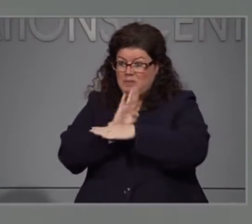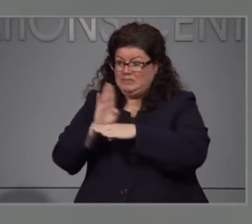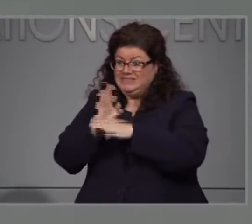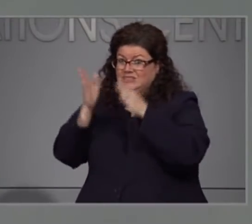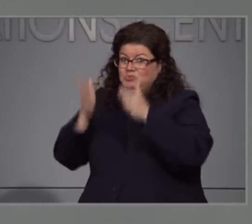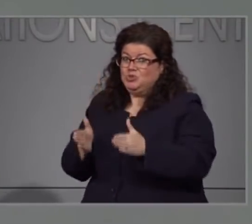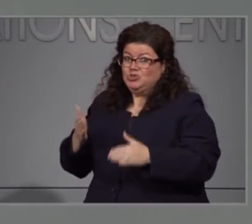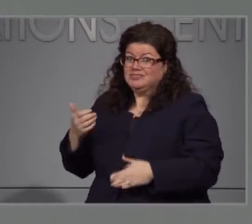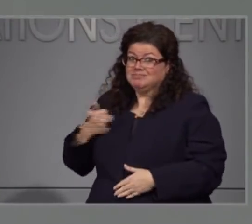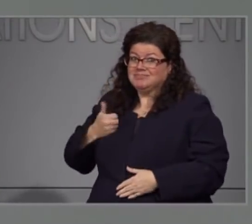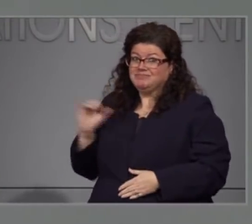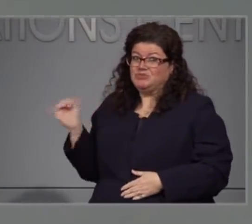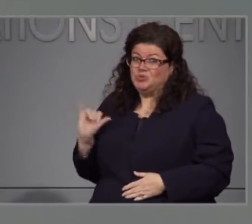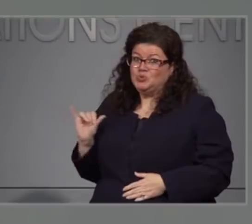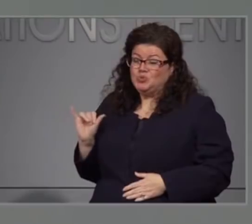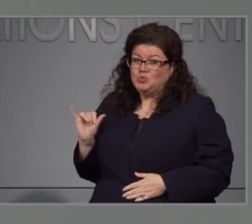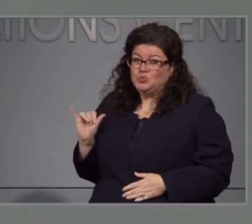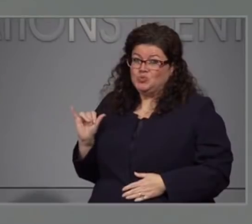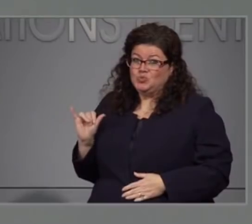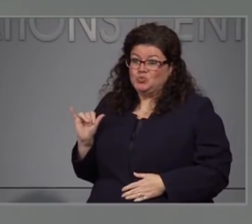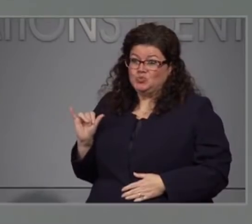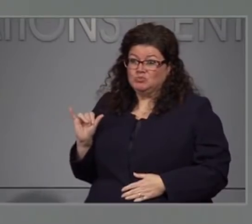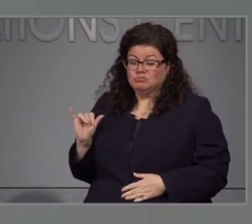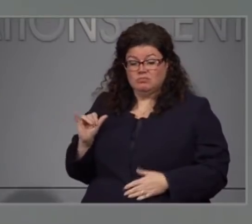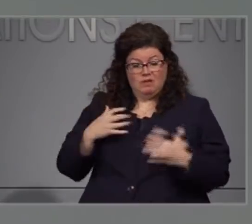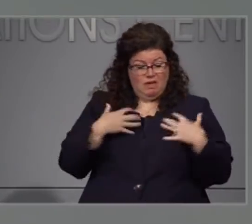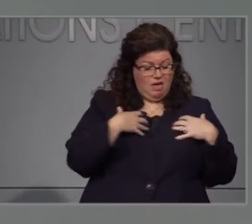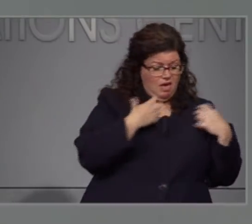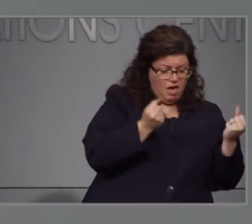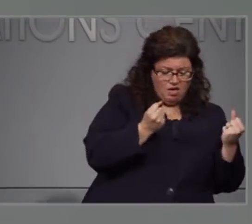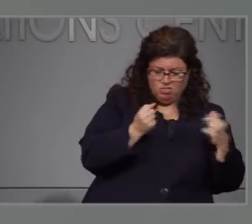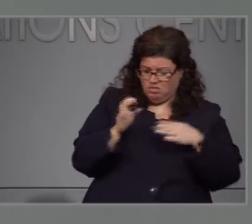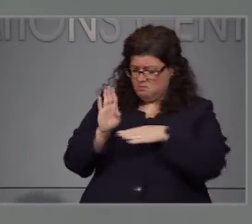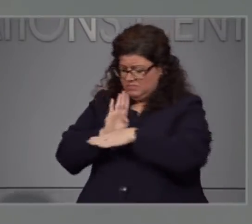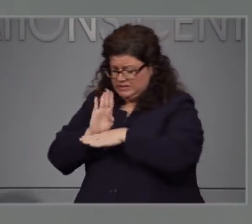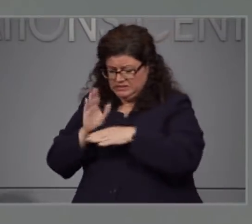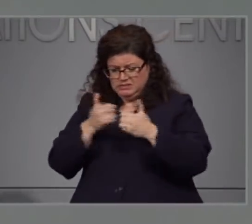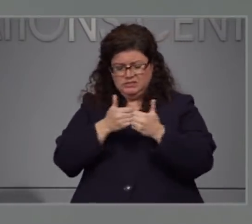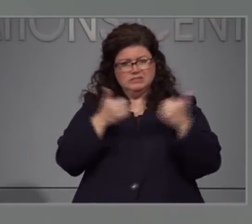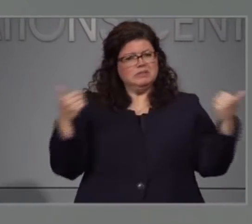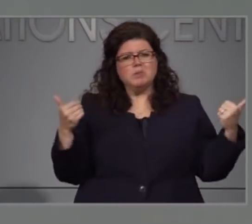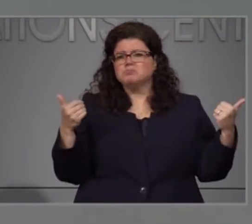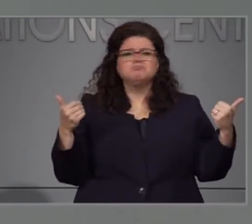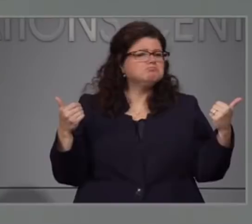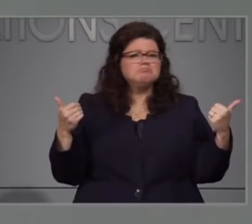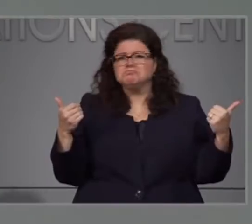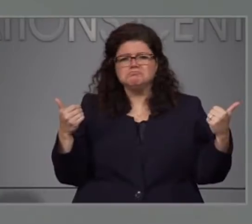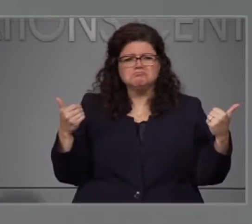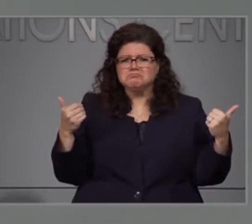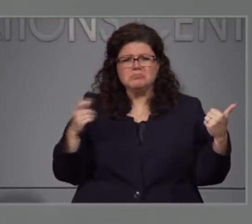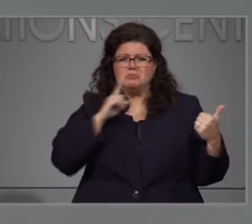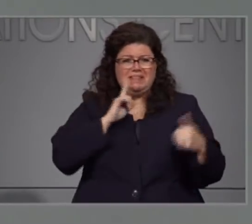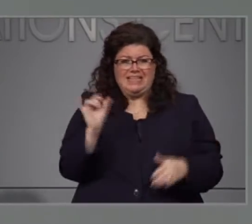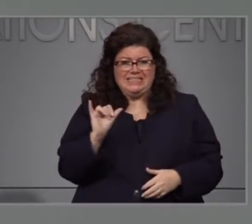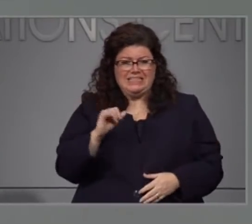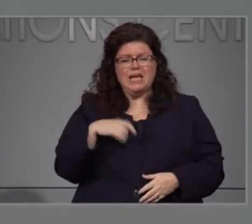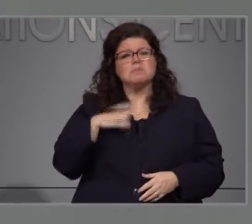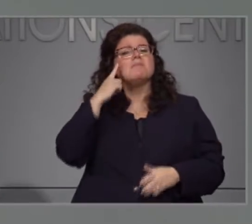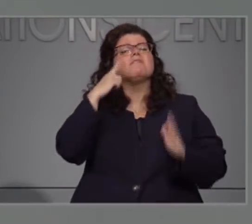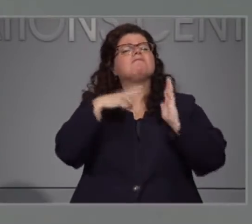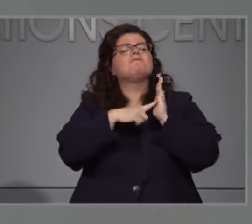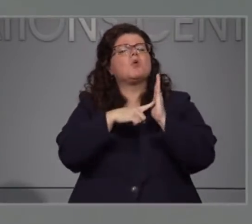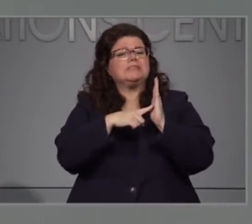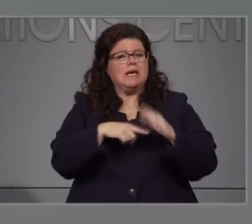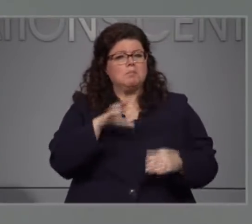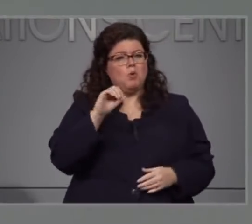In fact, I would argue that the two are inextricably connected. As an example, the Coca-Cola 600 ran